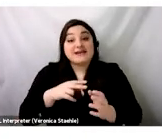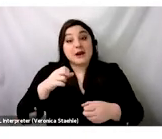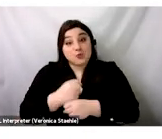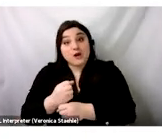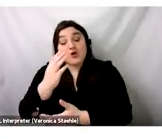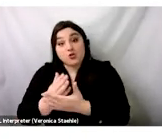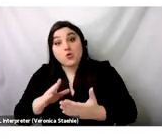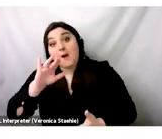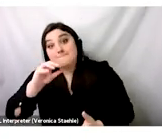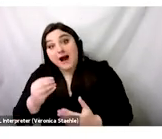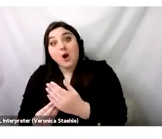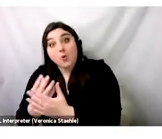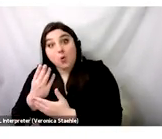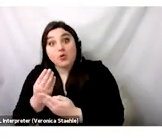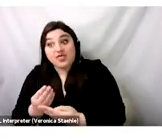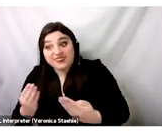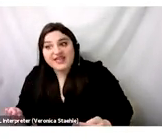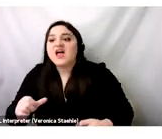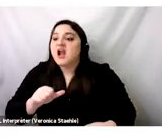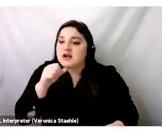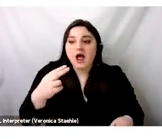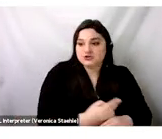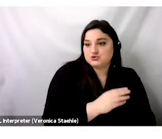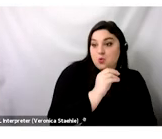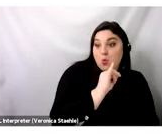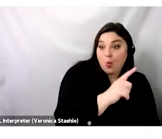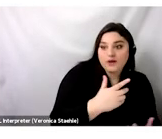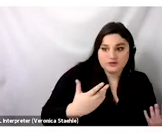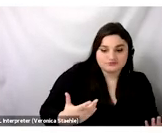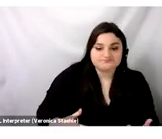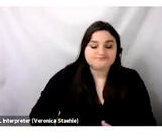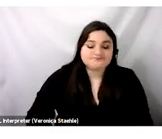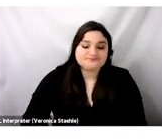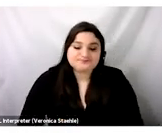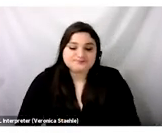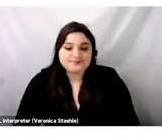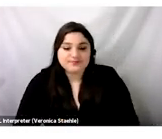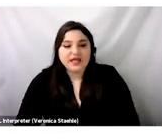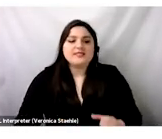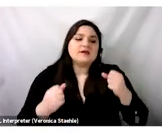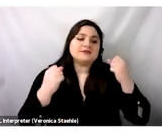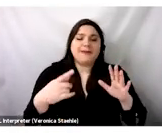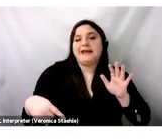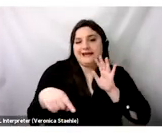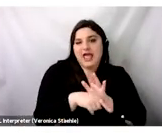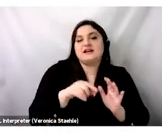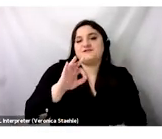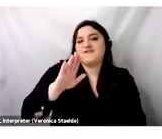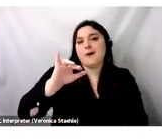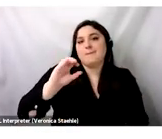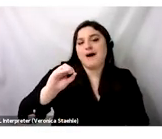well. There are many pitfalls of bioplastics, including the fact that